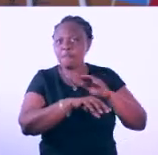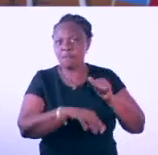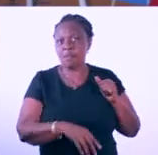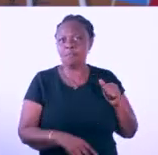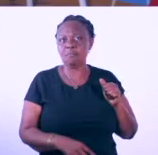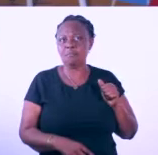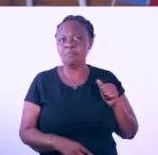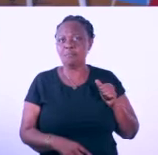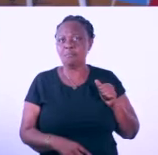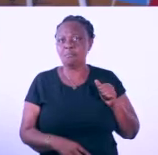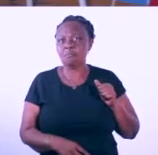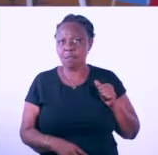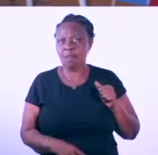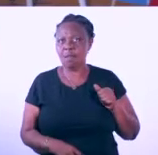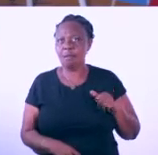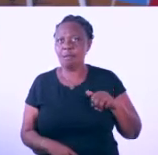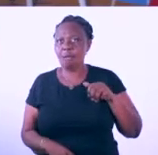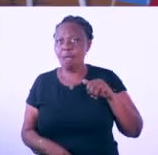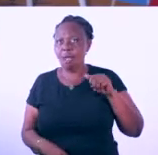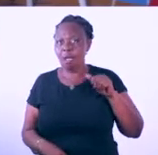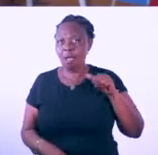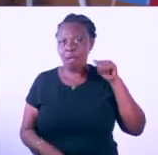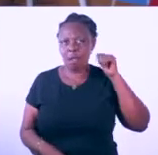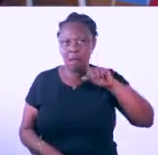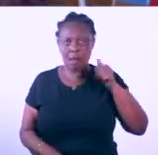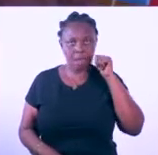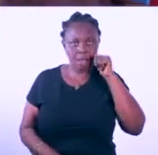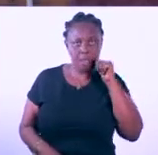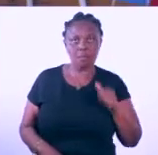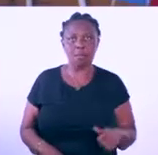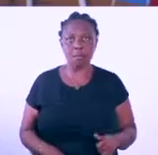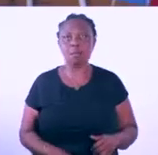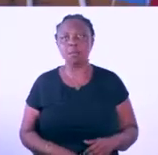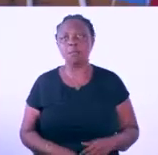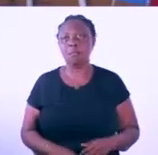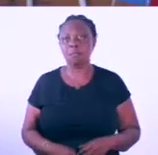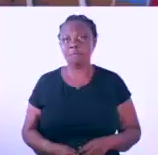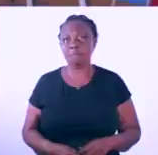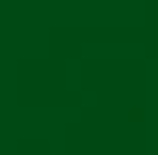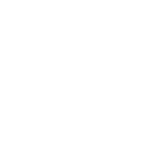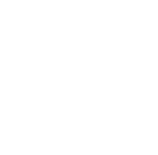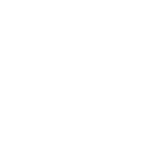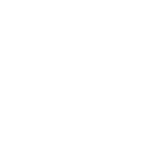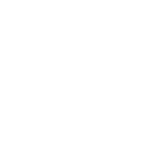me Alexander Pepra. Bye-bye. Bye.